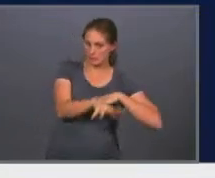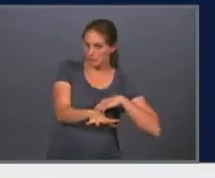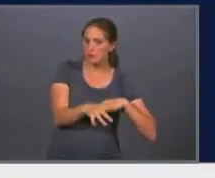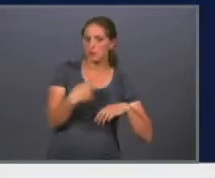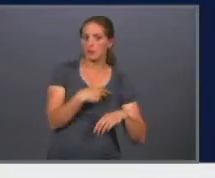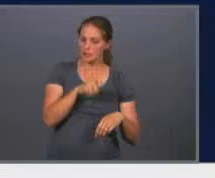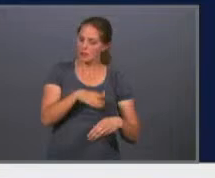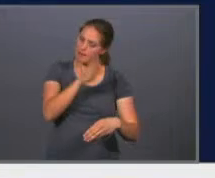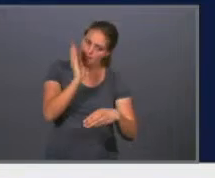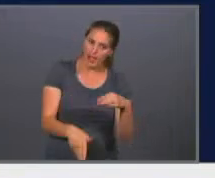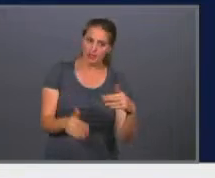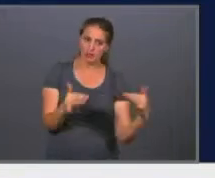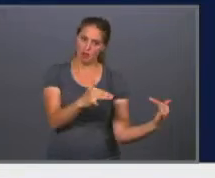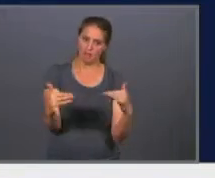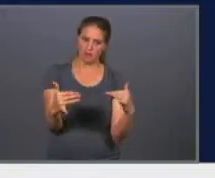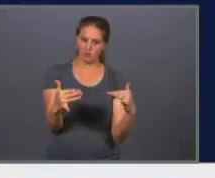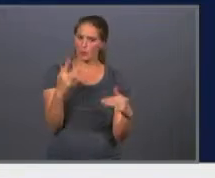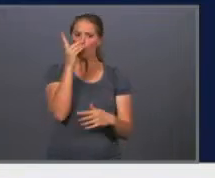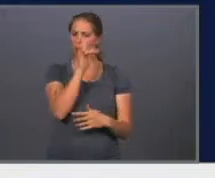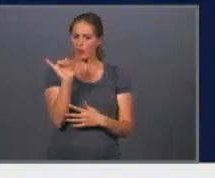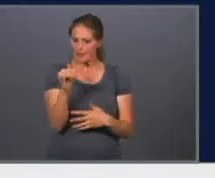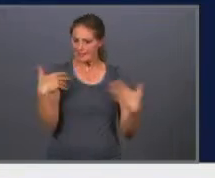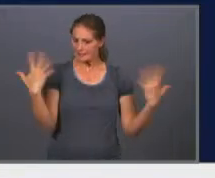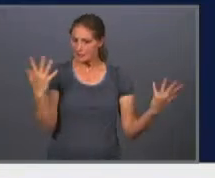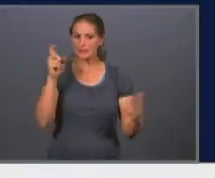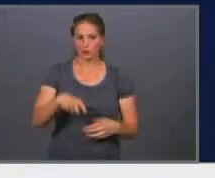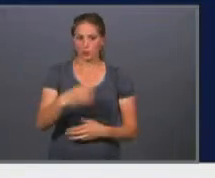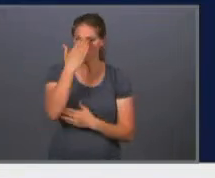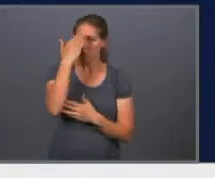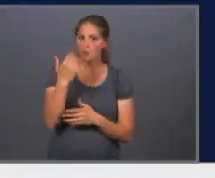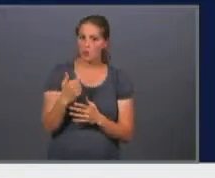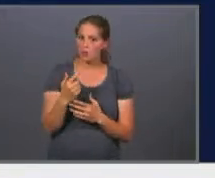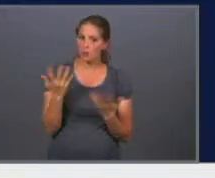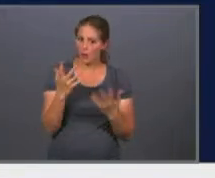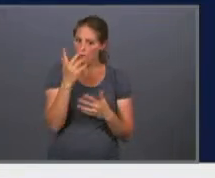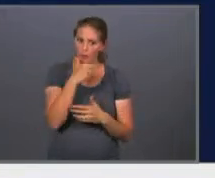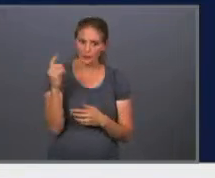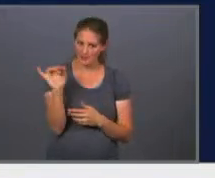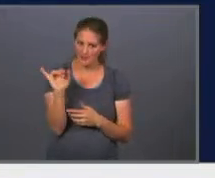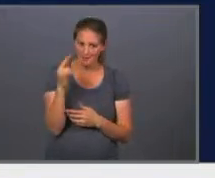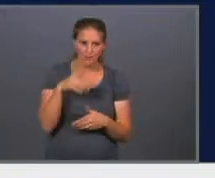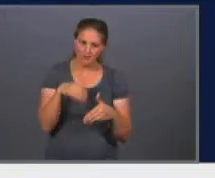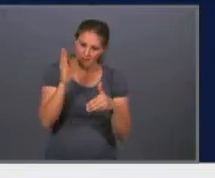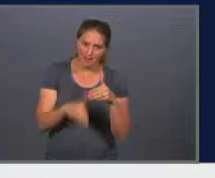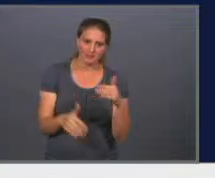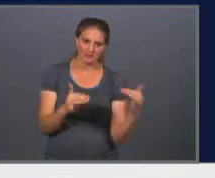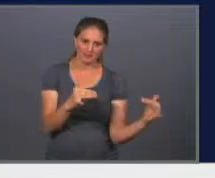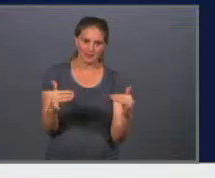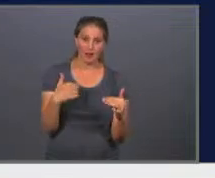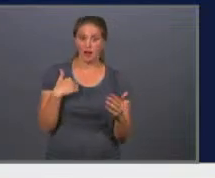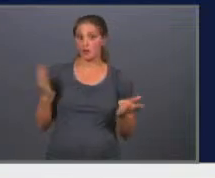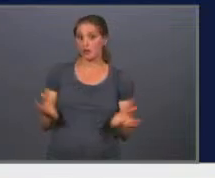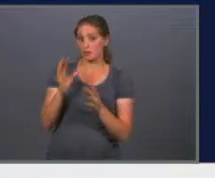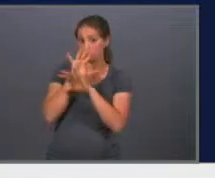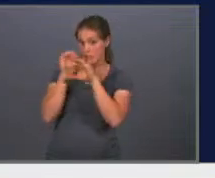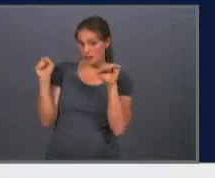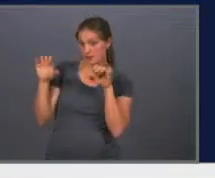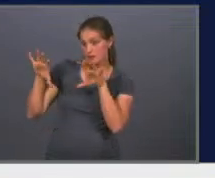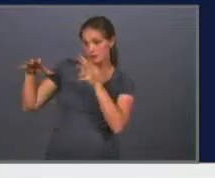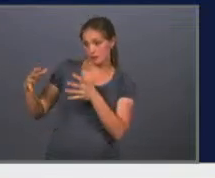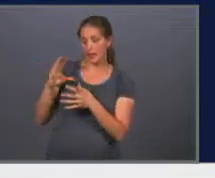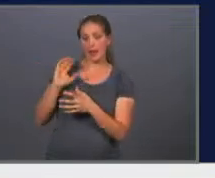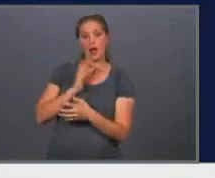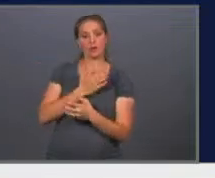what an end to this conflict looks like. And I encourage the Biden administration and our Department of Defense